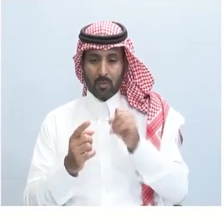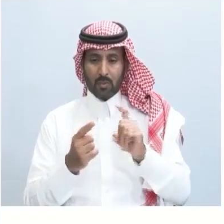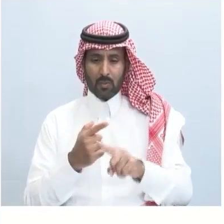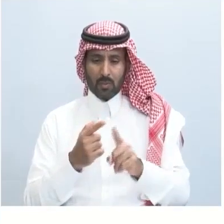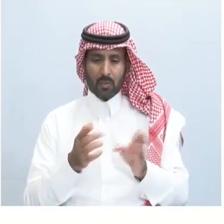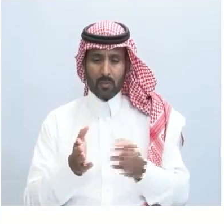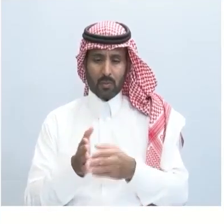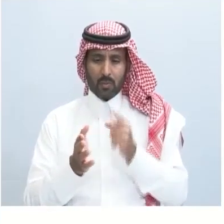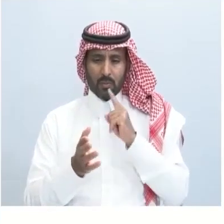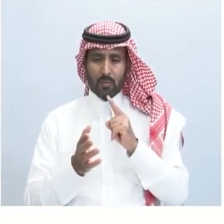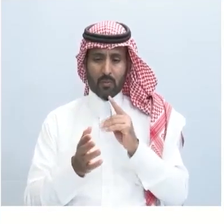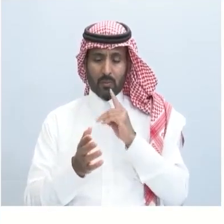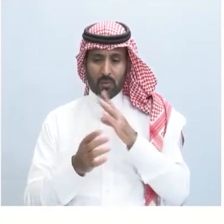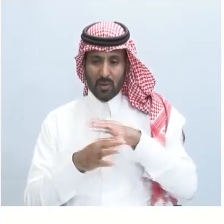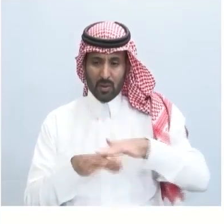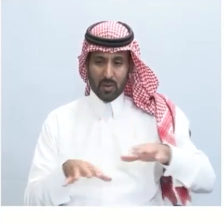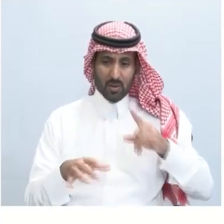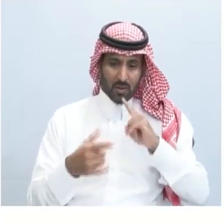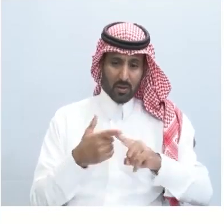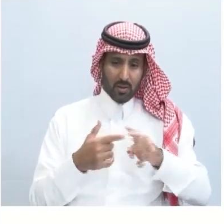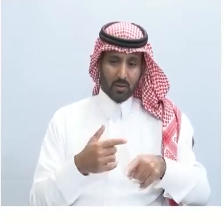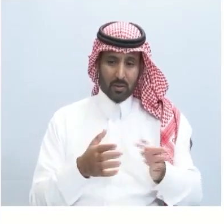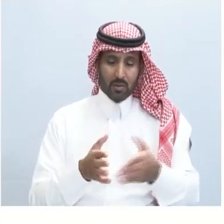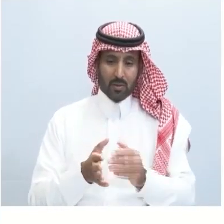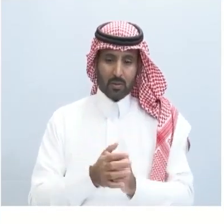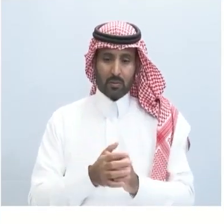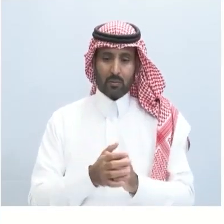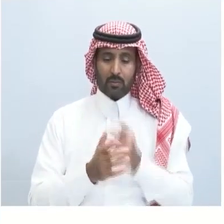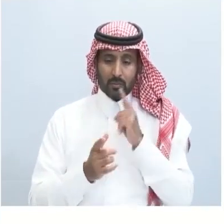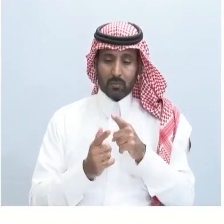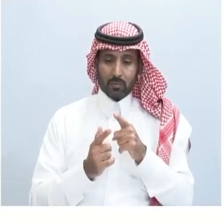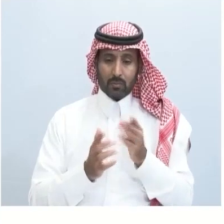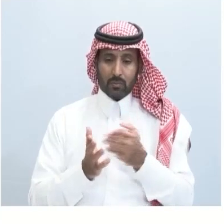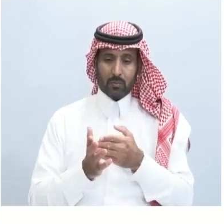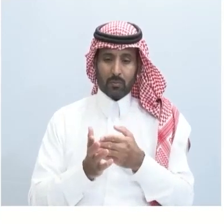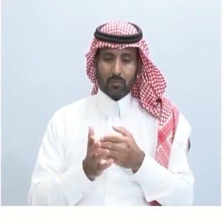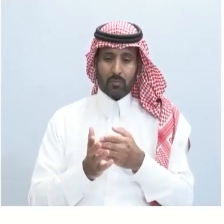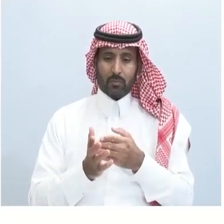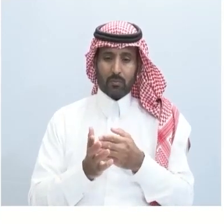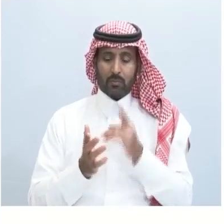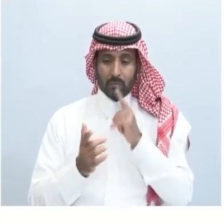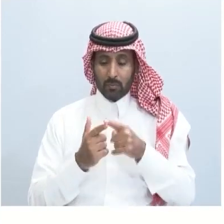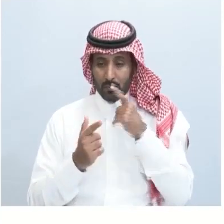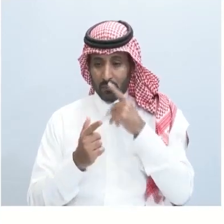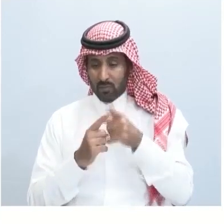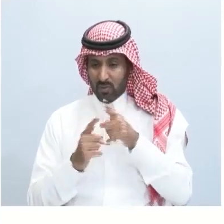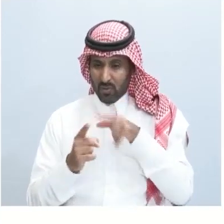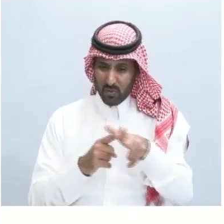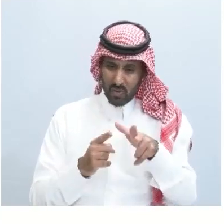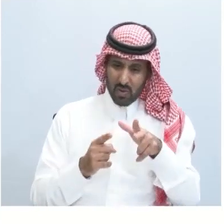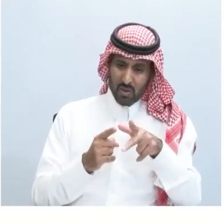players face each other on the ice and try to gain control of the puck that an official drops to the ice. If an offensive